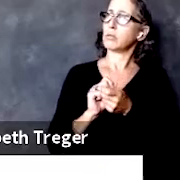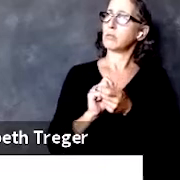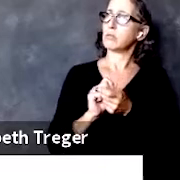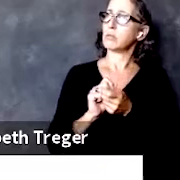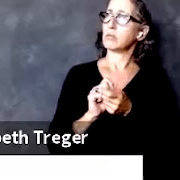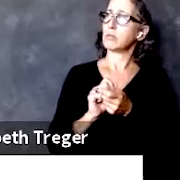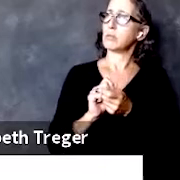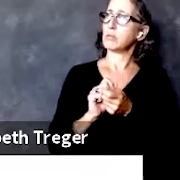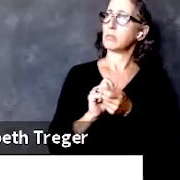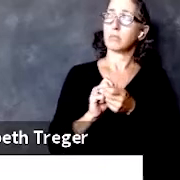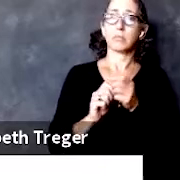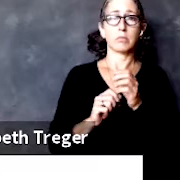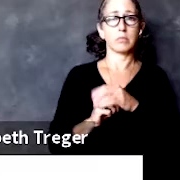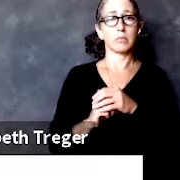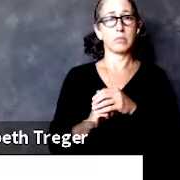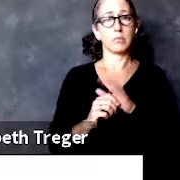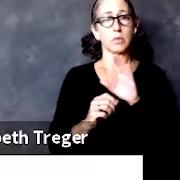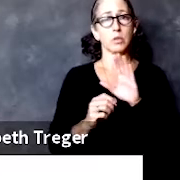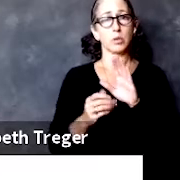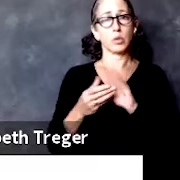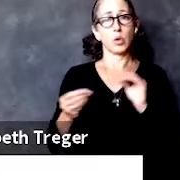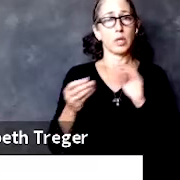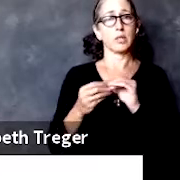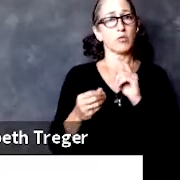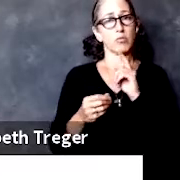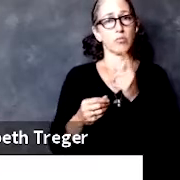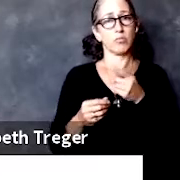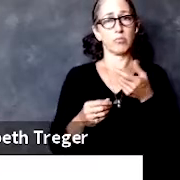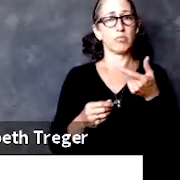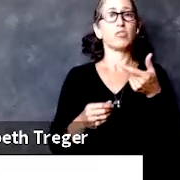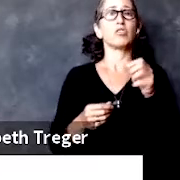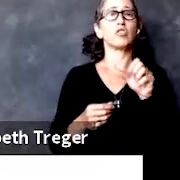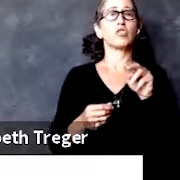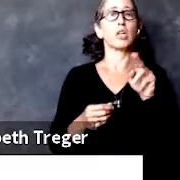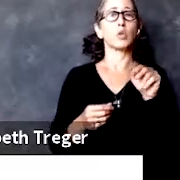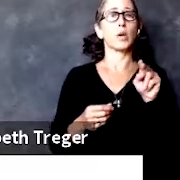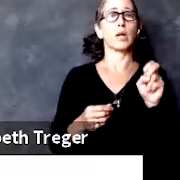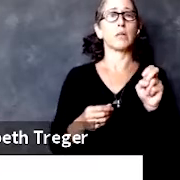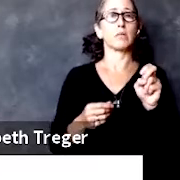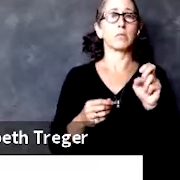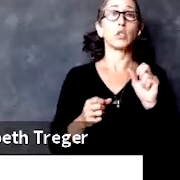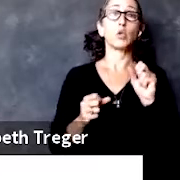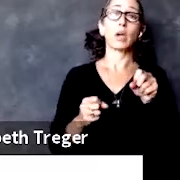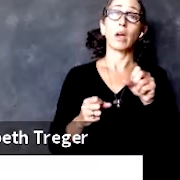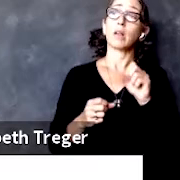your story is genuine. You can basically give people a stat and you can debate it,